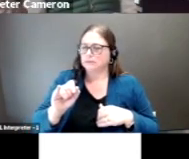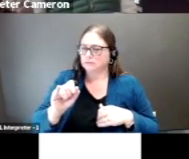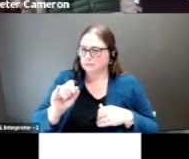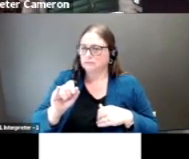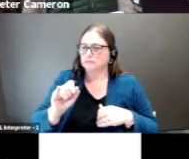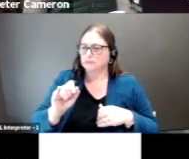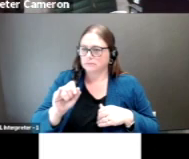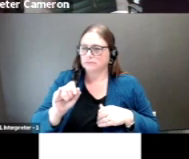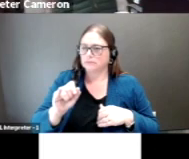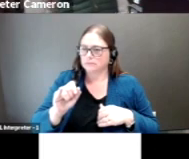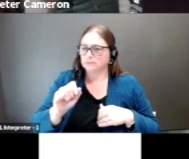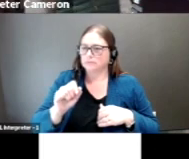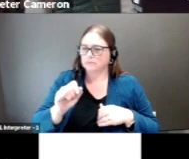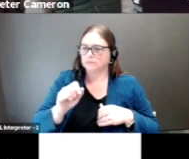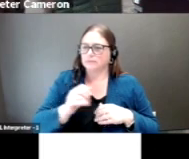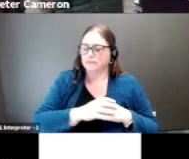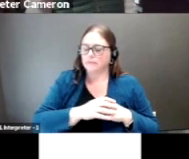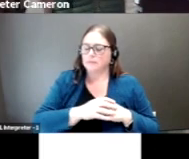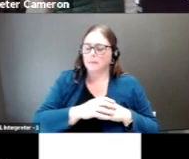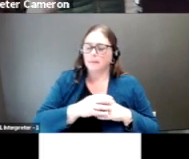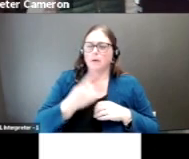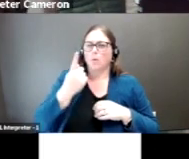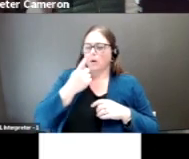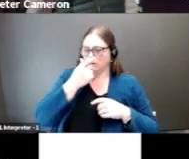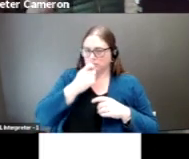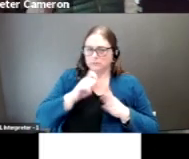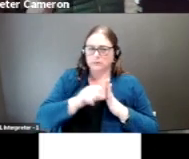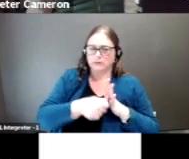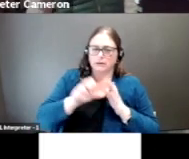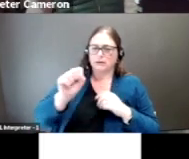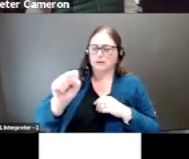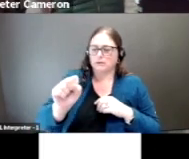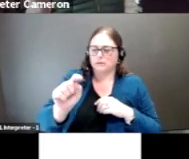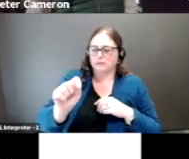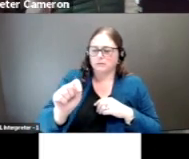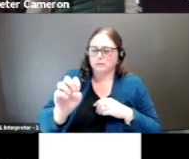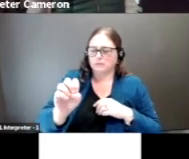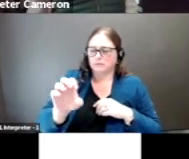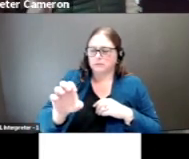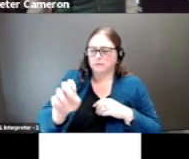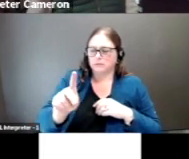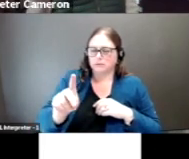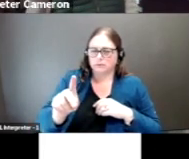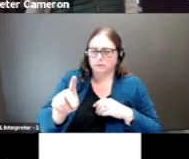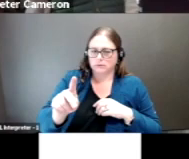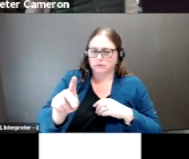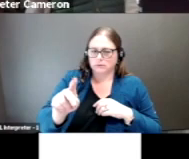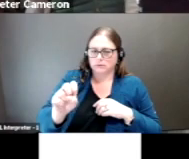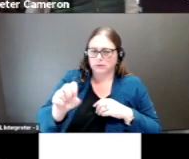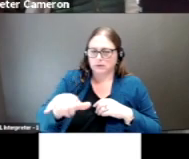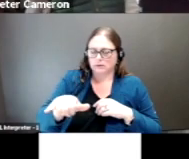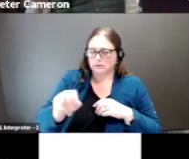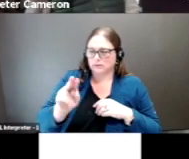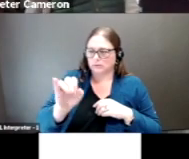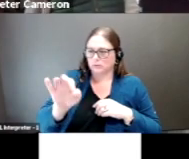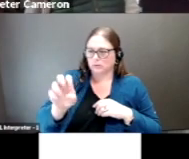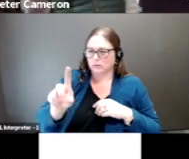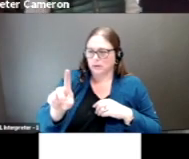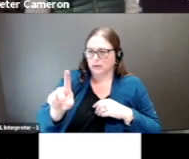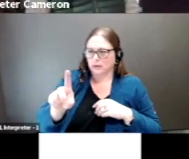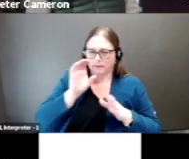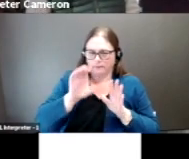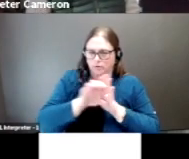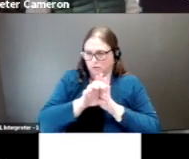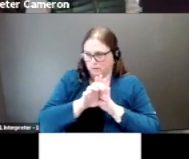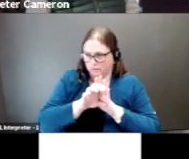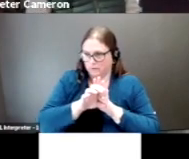platforms. But here's a very interesting one, Stocksy United Photography. It was a group of 6